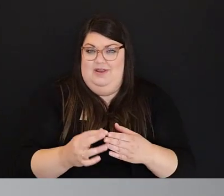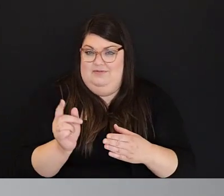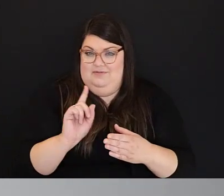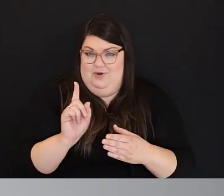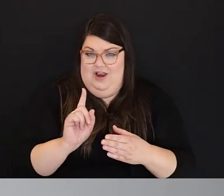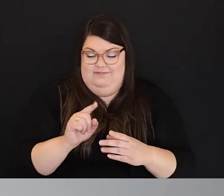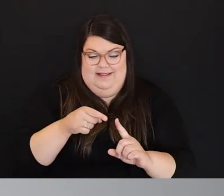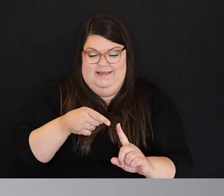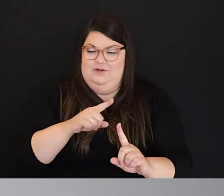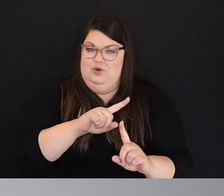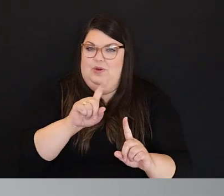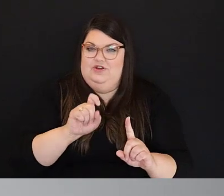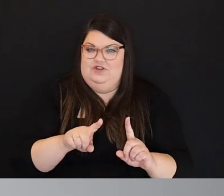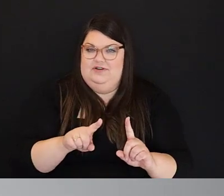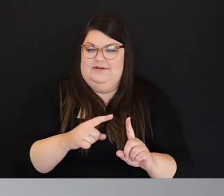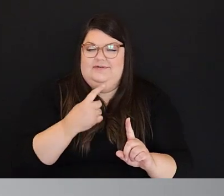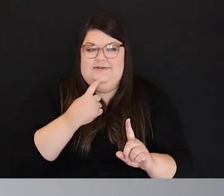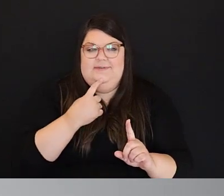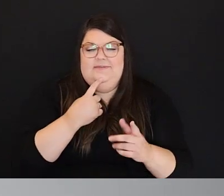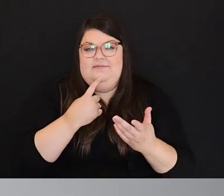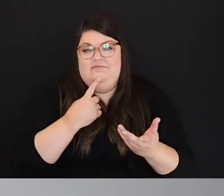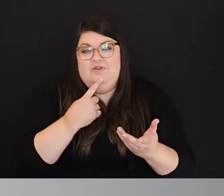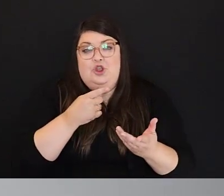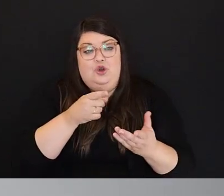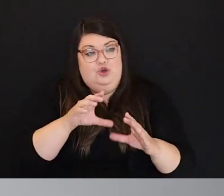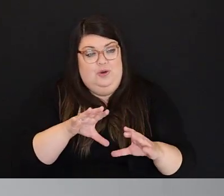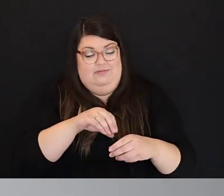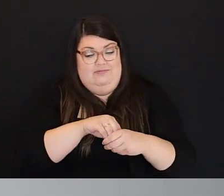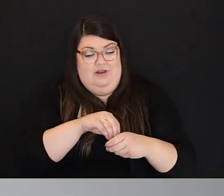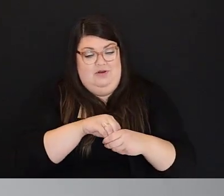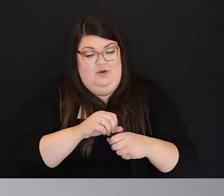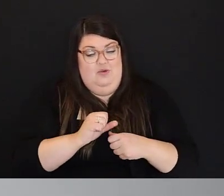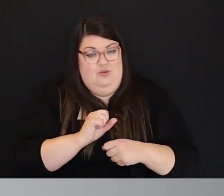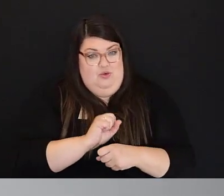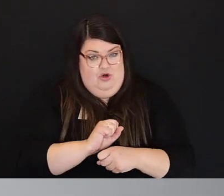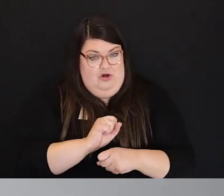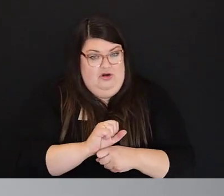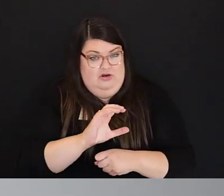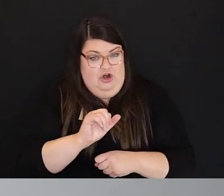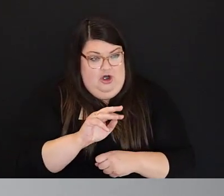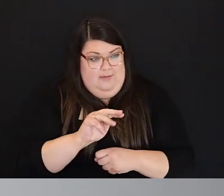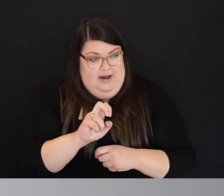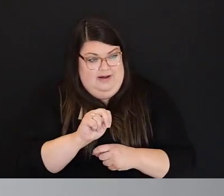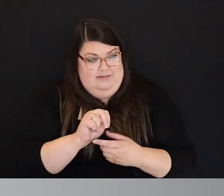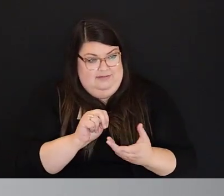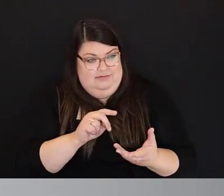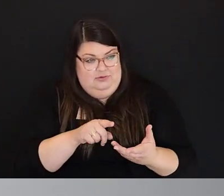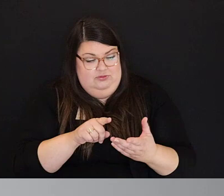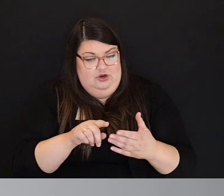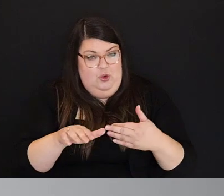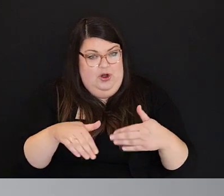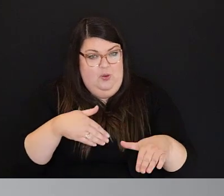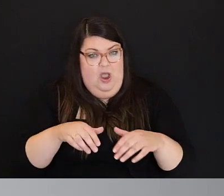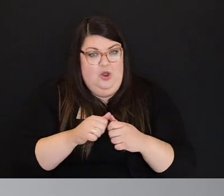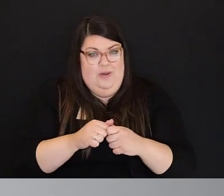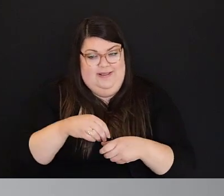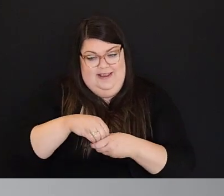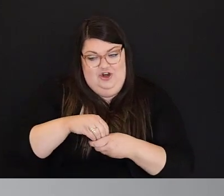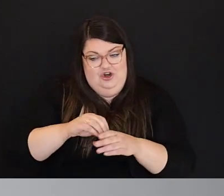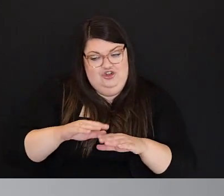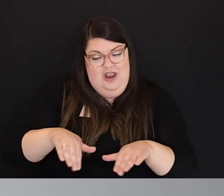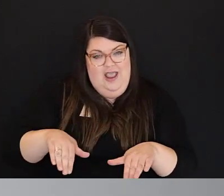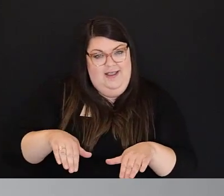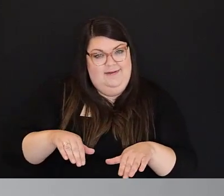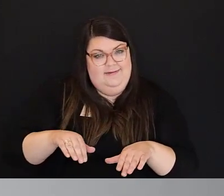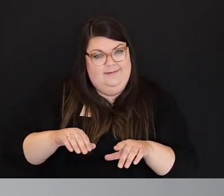is to this question of asking, well, okay, so you're doing this inner work, Carmen, and you're going on walks with your inner